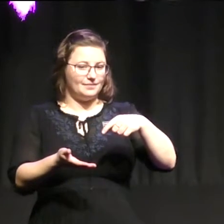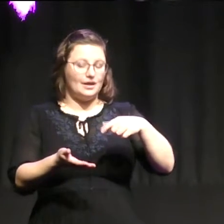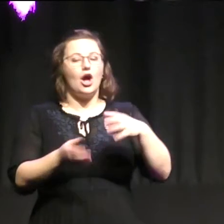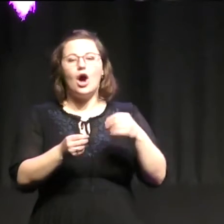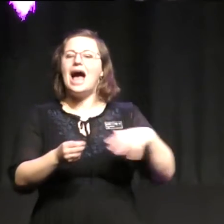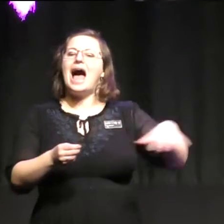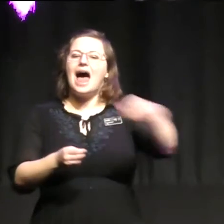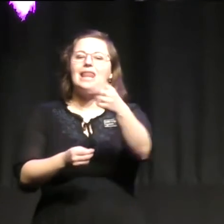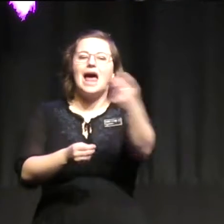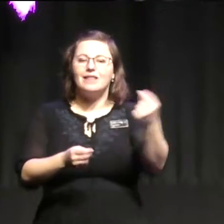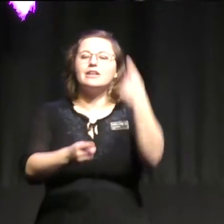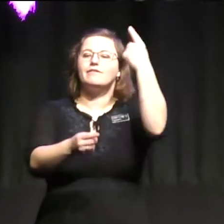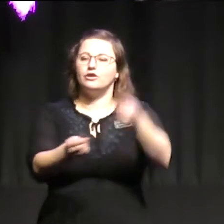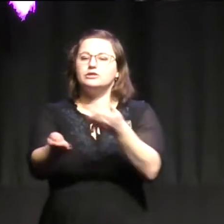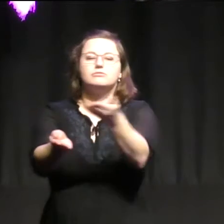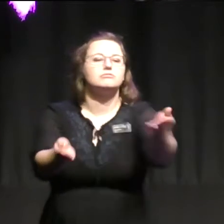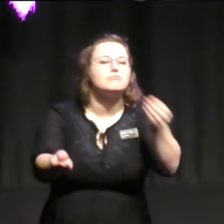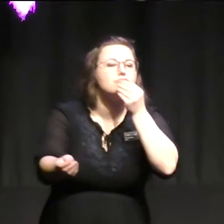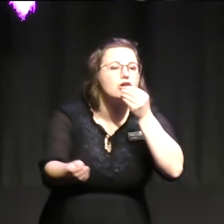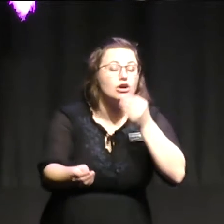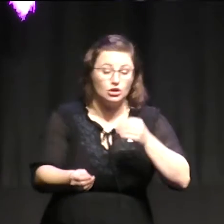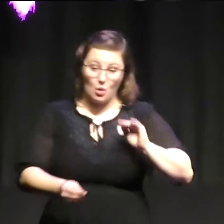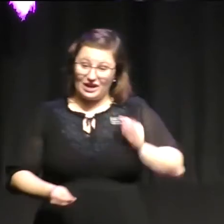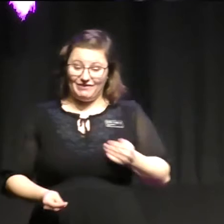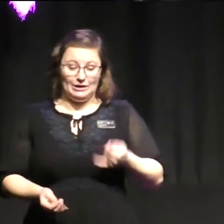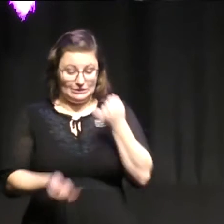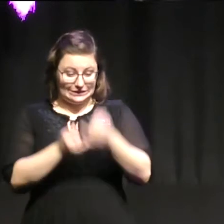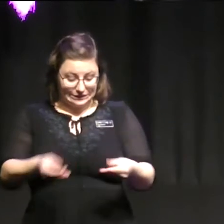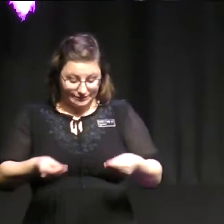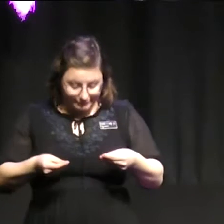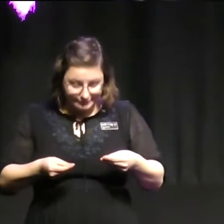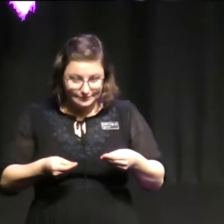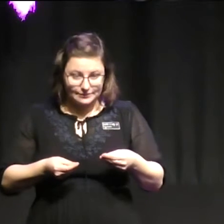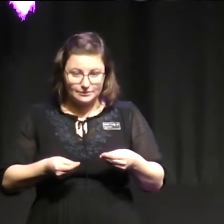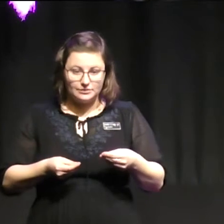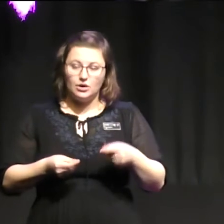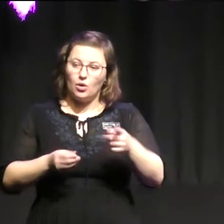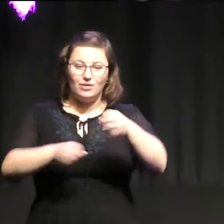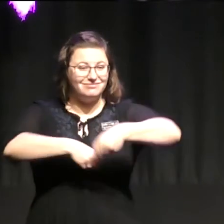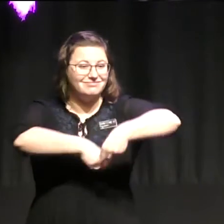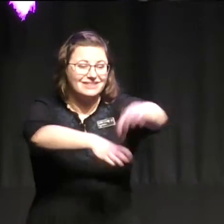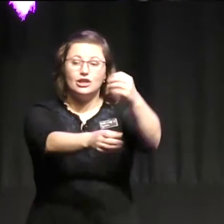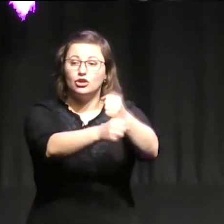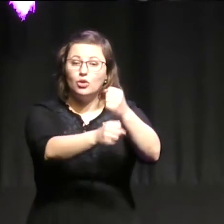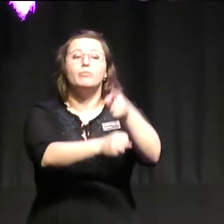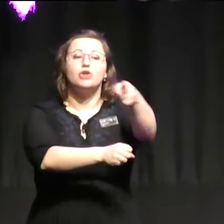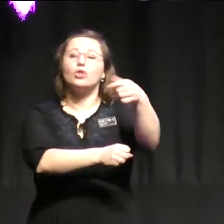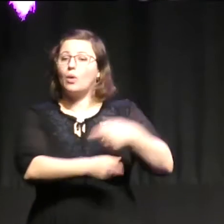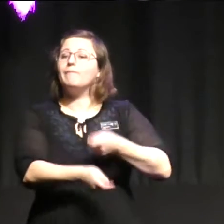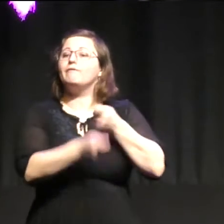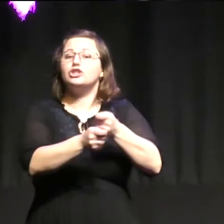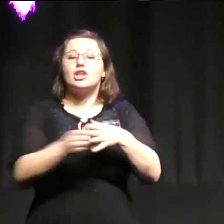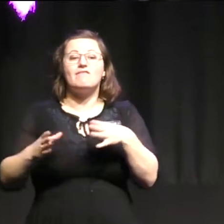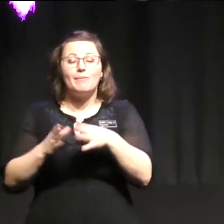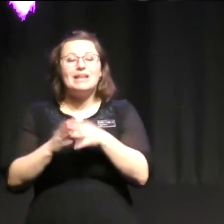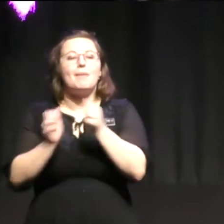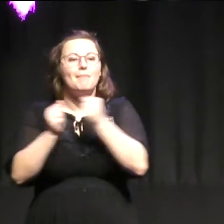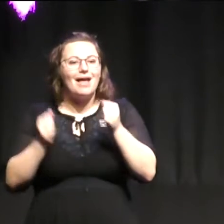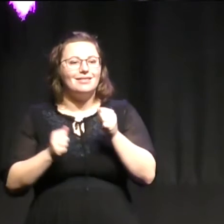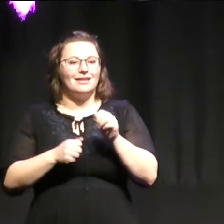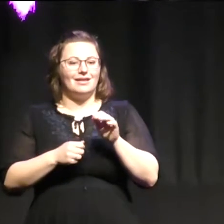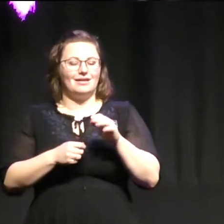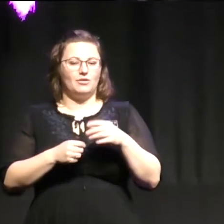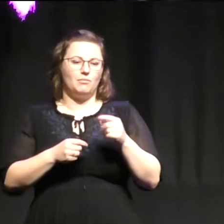latest in the families. When they are sent to work, even though they are becoming the breadwinner, those